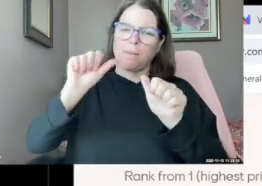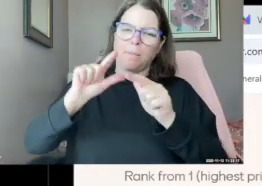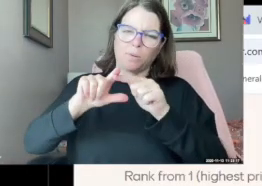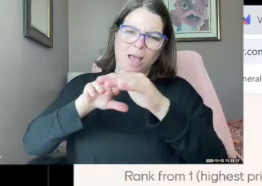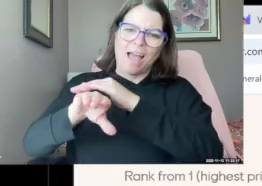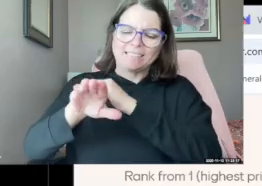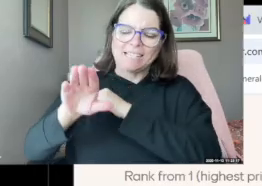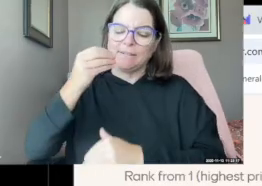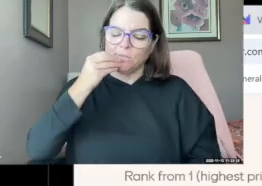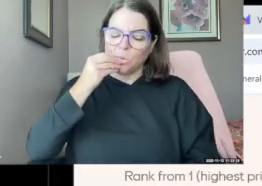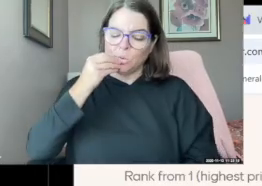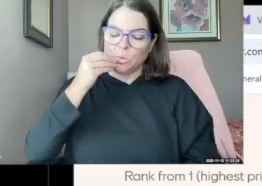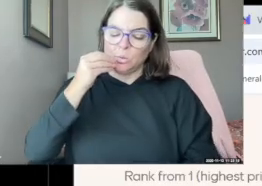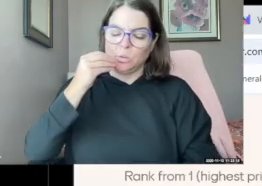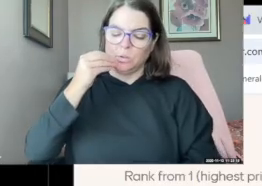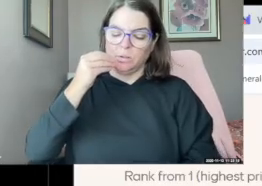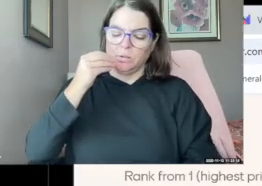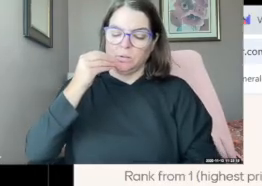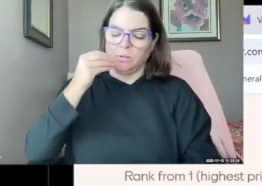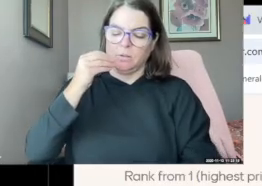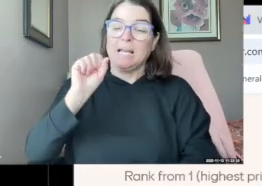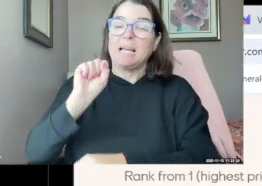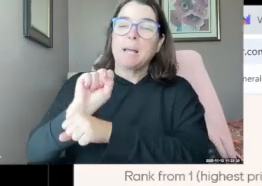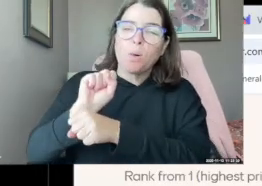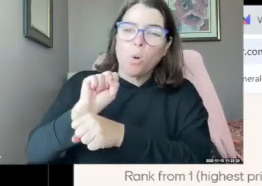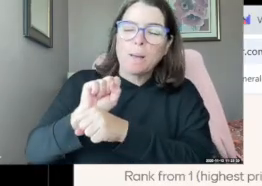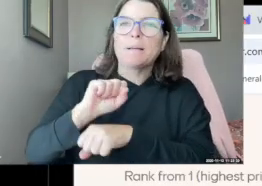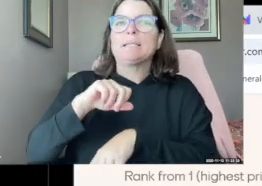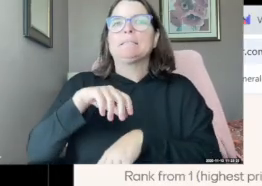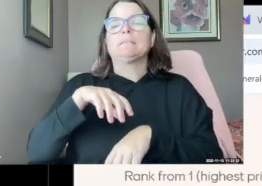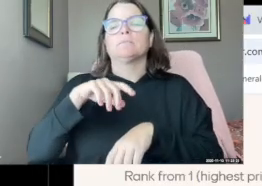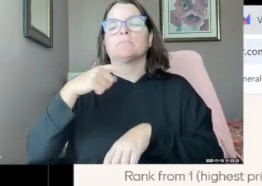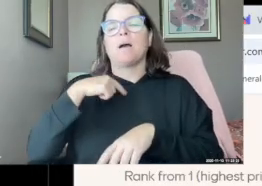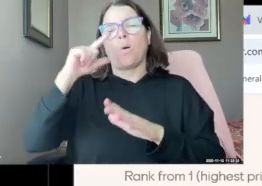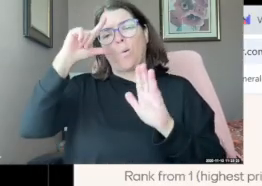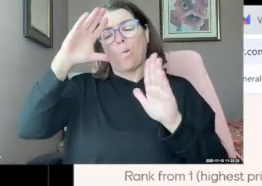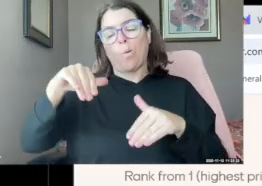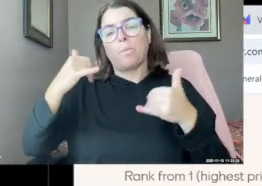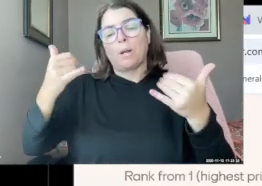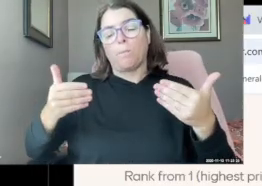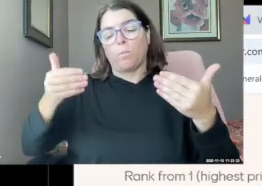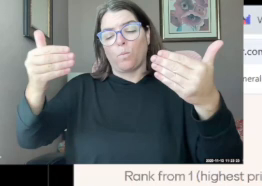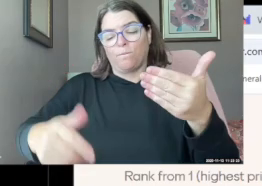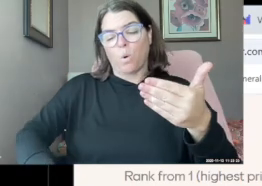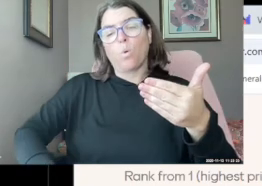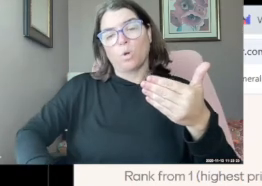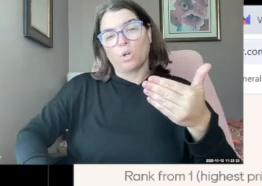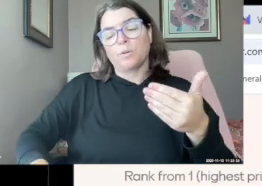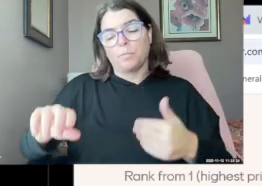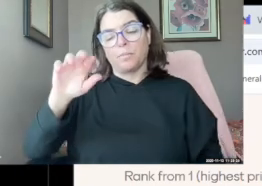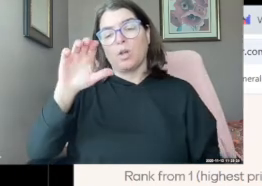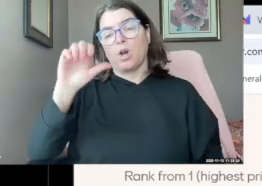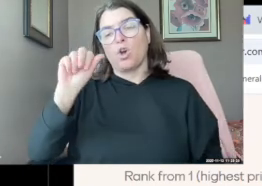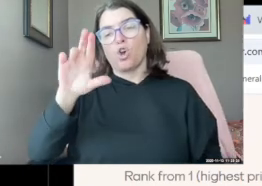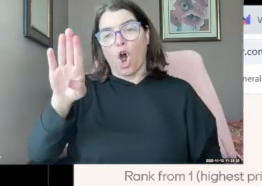people opportunities to be able to travel further, to be able to access food and